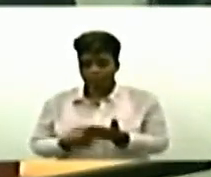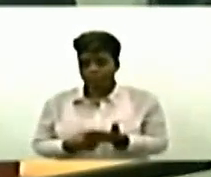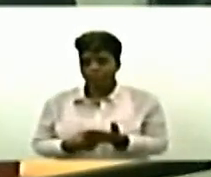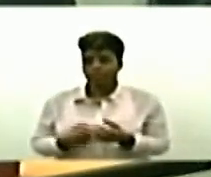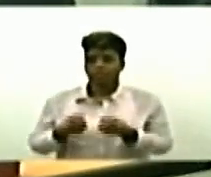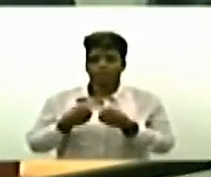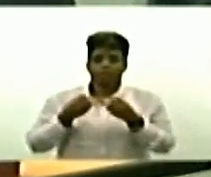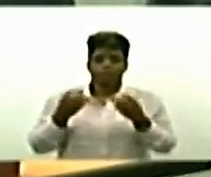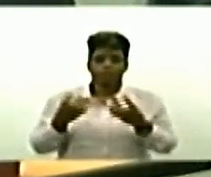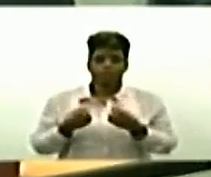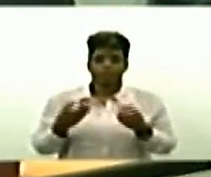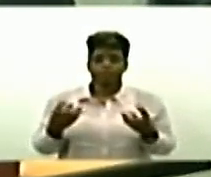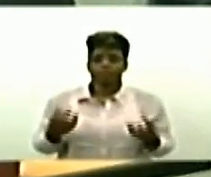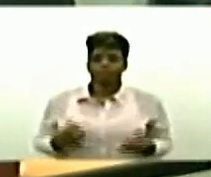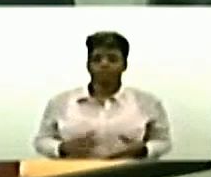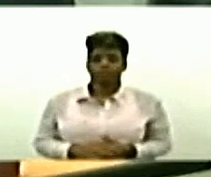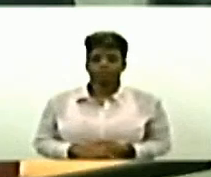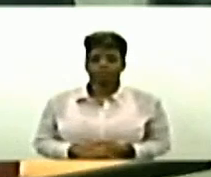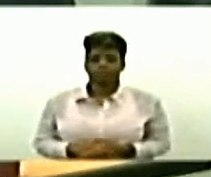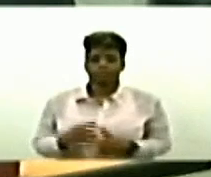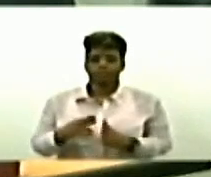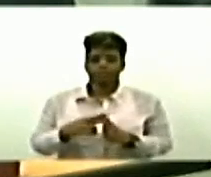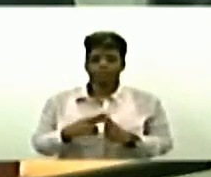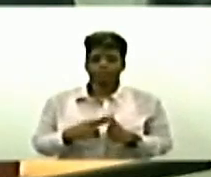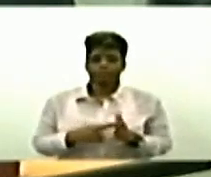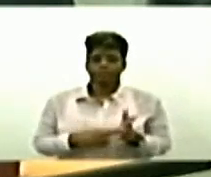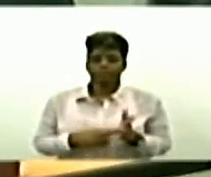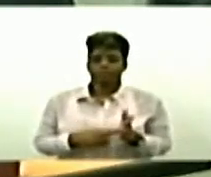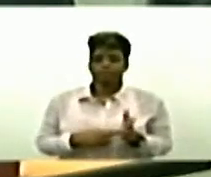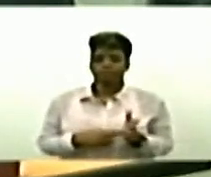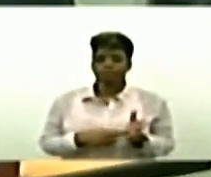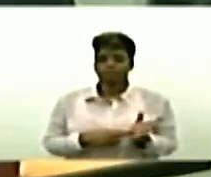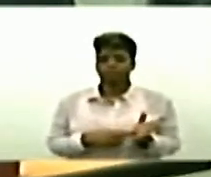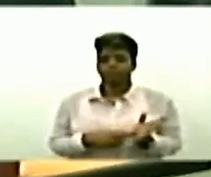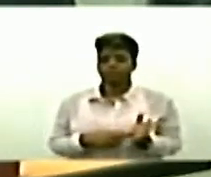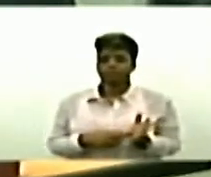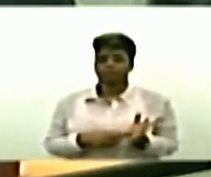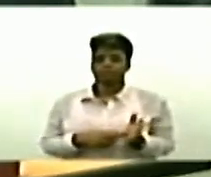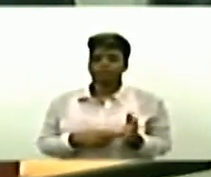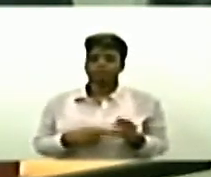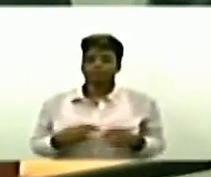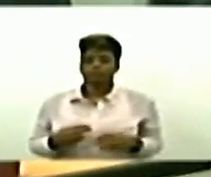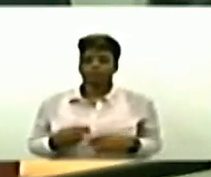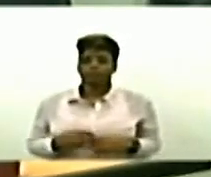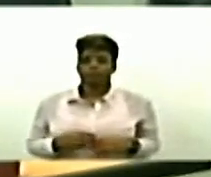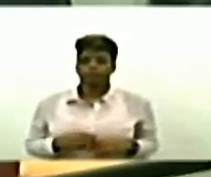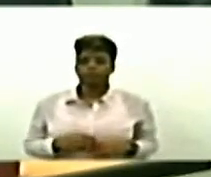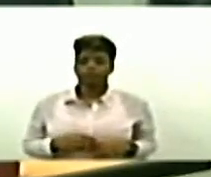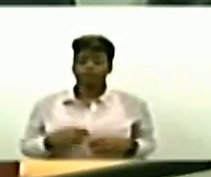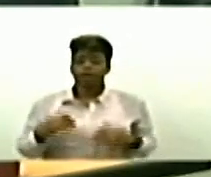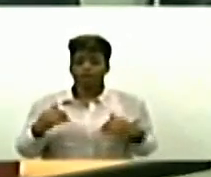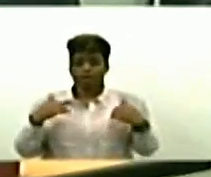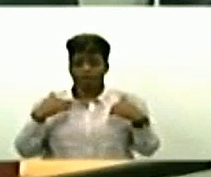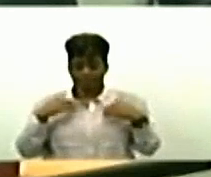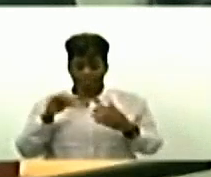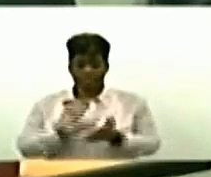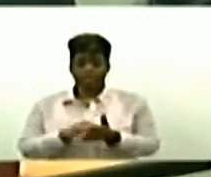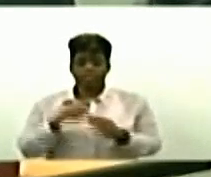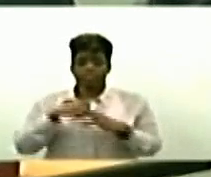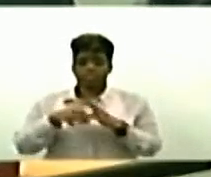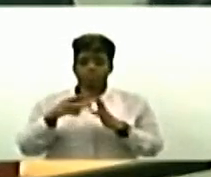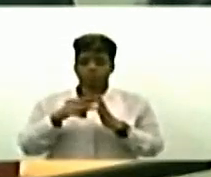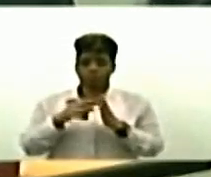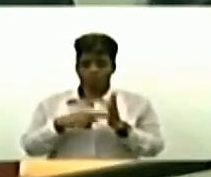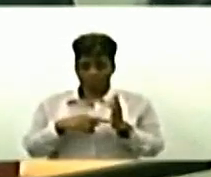many rules of many different approaches that could be taken. Having this in regulation rather